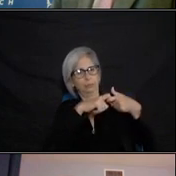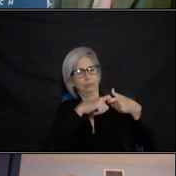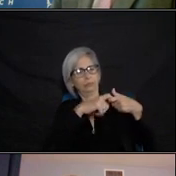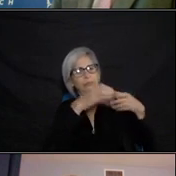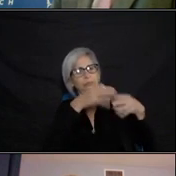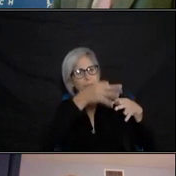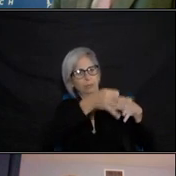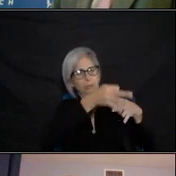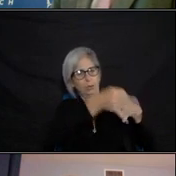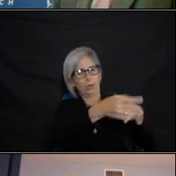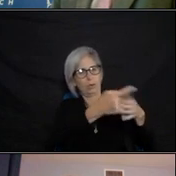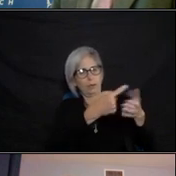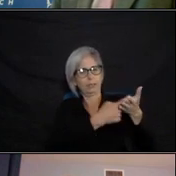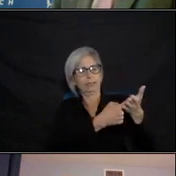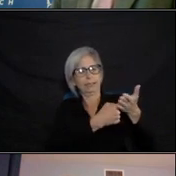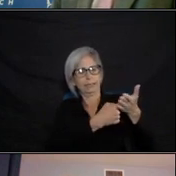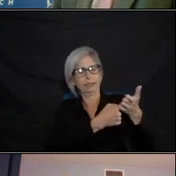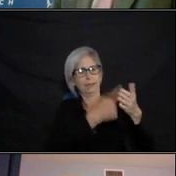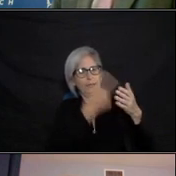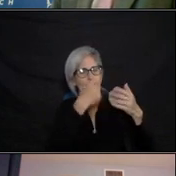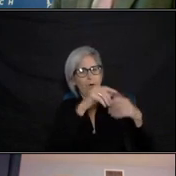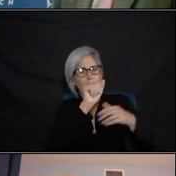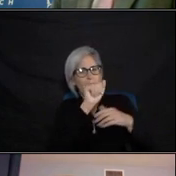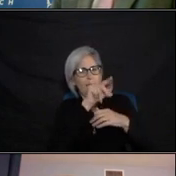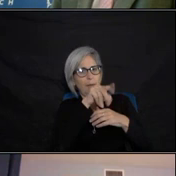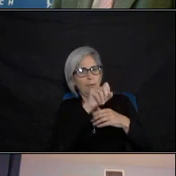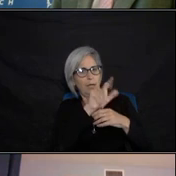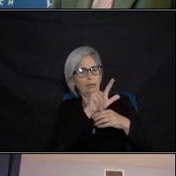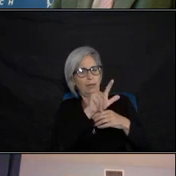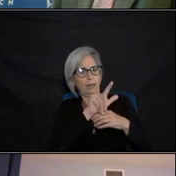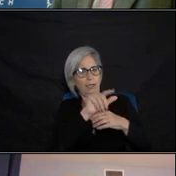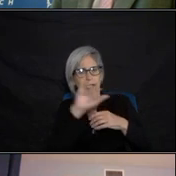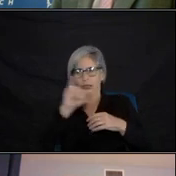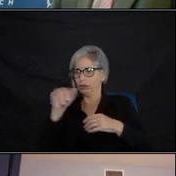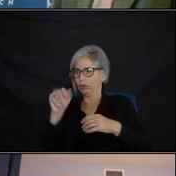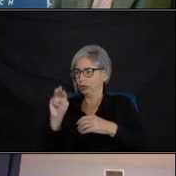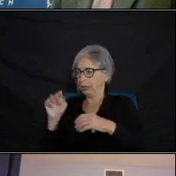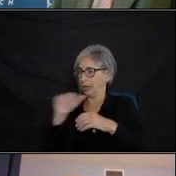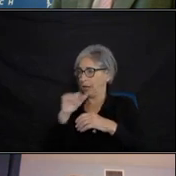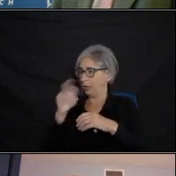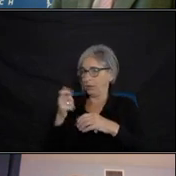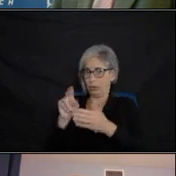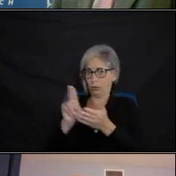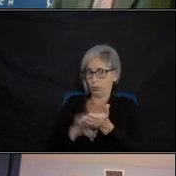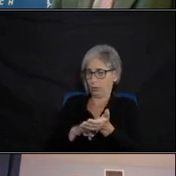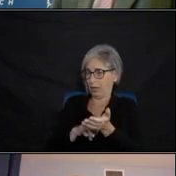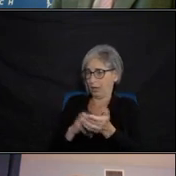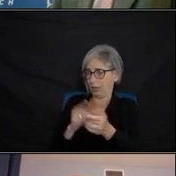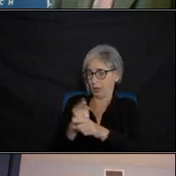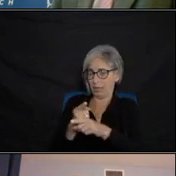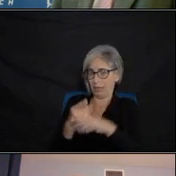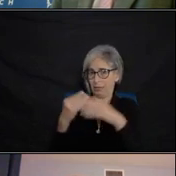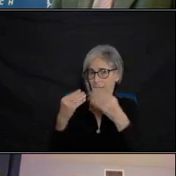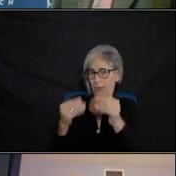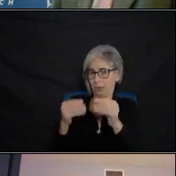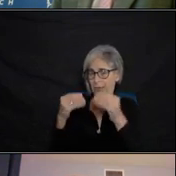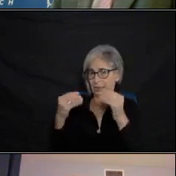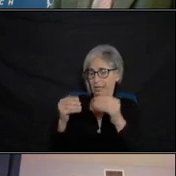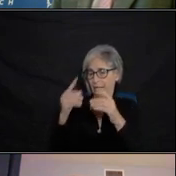regards to an appraisal. Jim, is that qualify with me not signing the purchase and sale agreement?